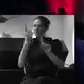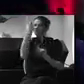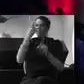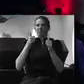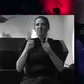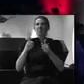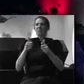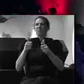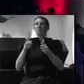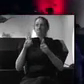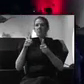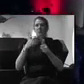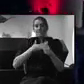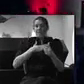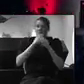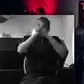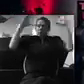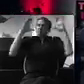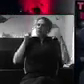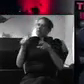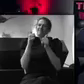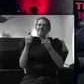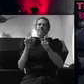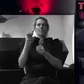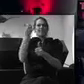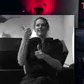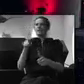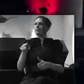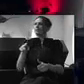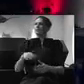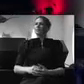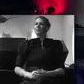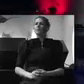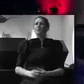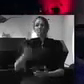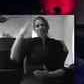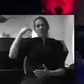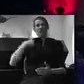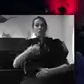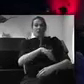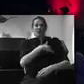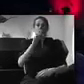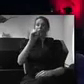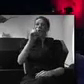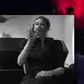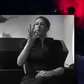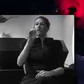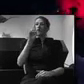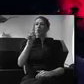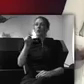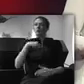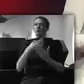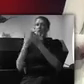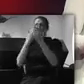In 1990, the University of Oxford quoted that glycoscience is the fastest growing science in the medical